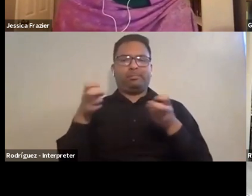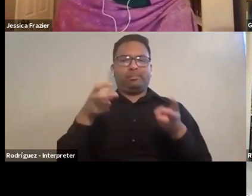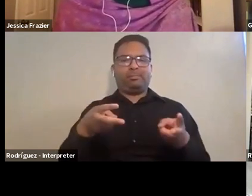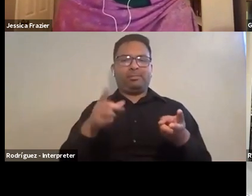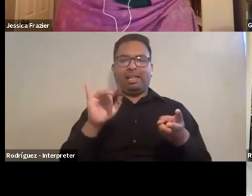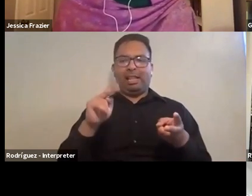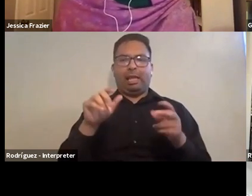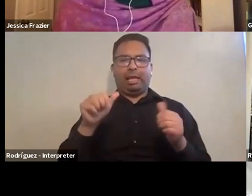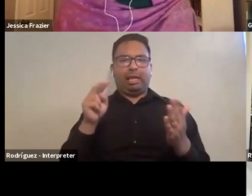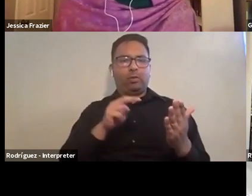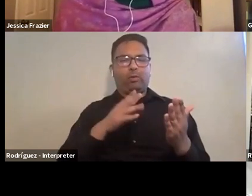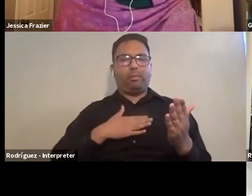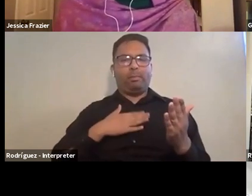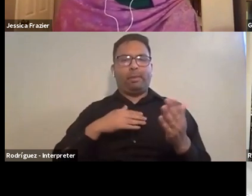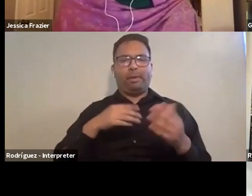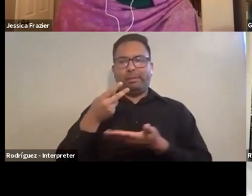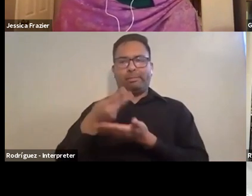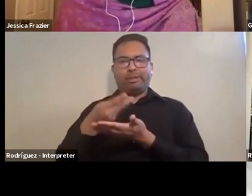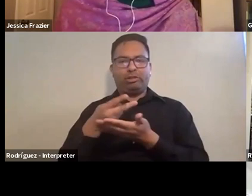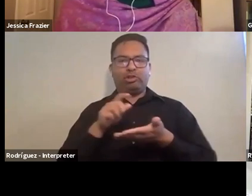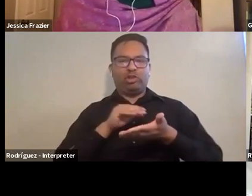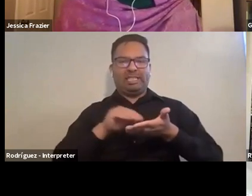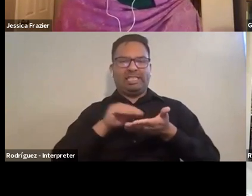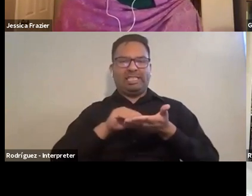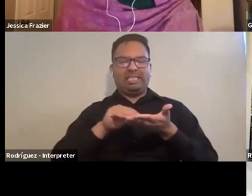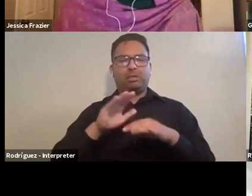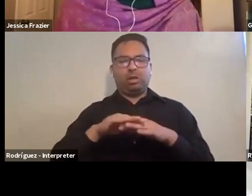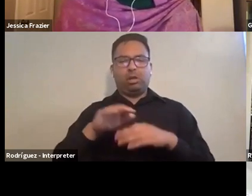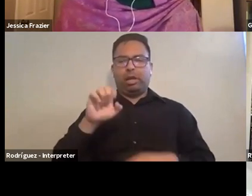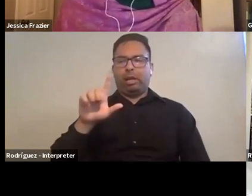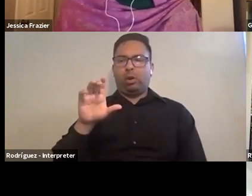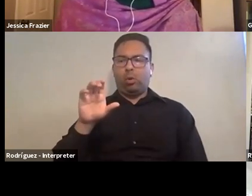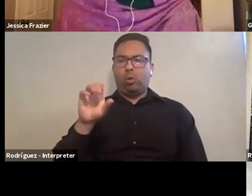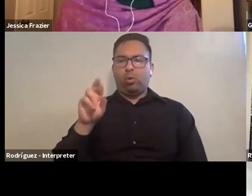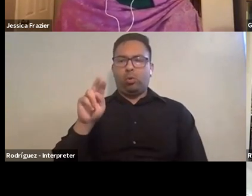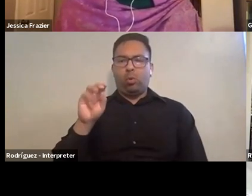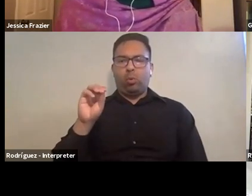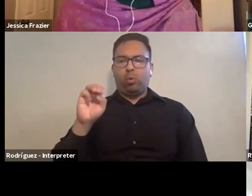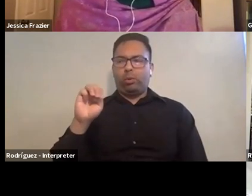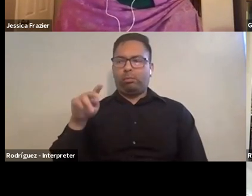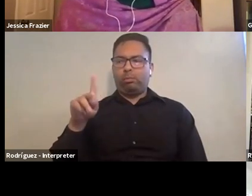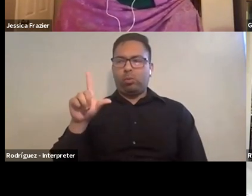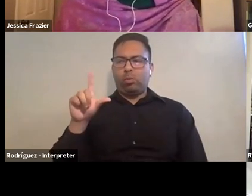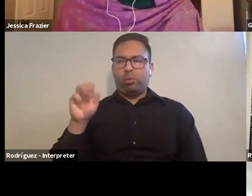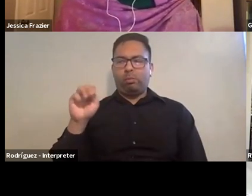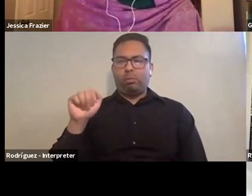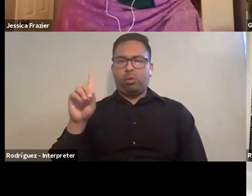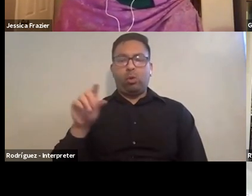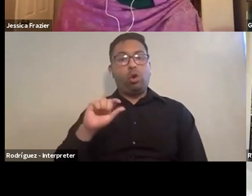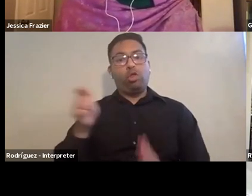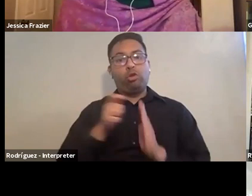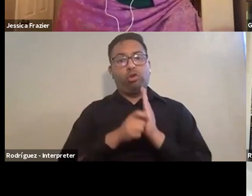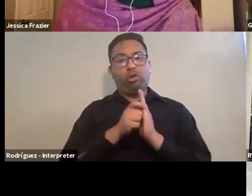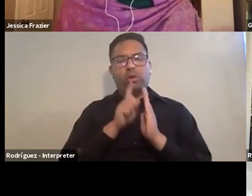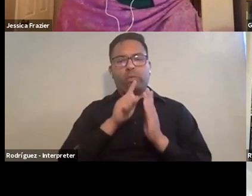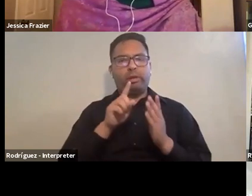master thesis on El Cuerno Emplumado. And the other articles I have written are in books that were published